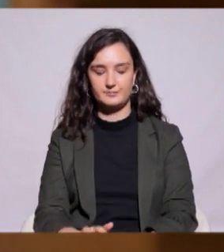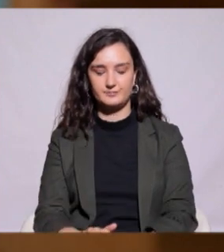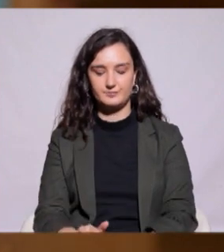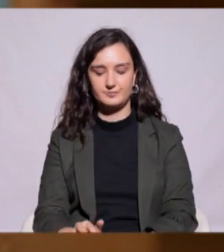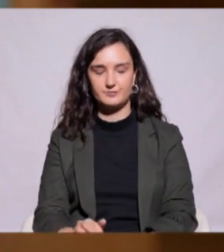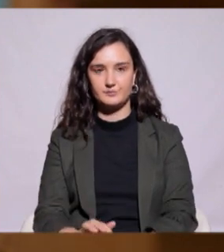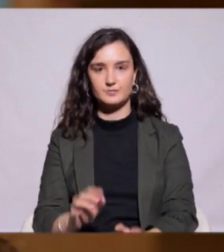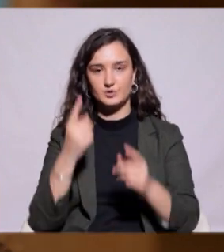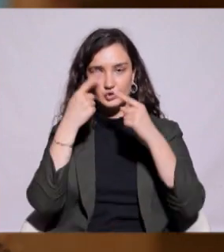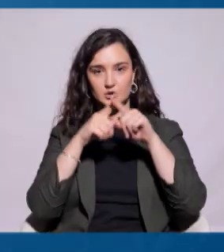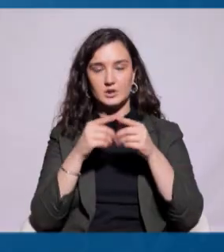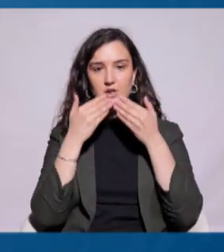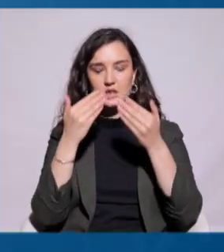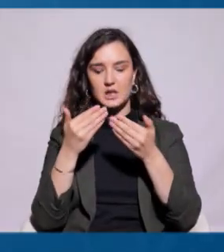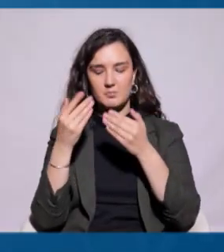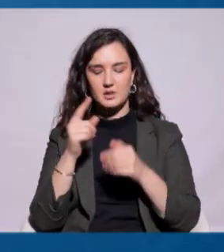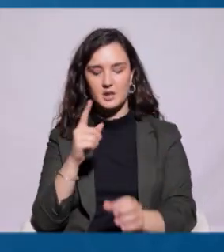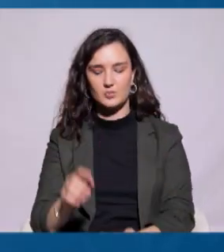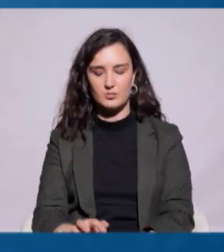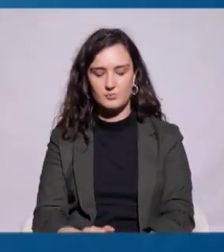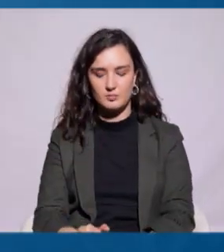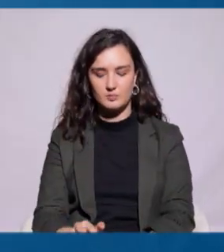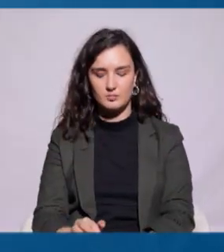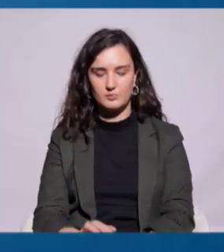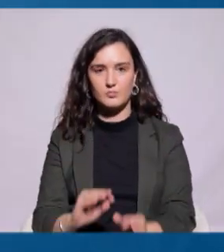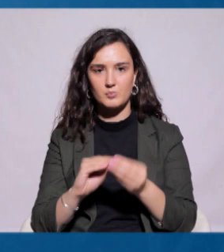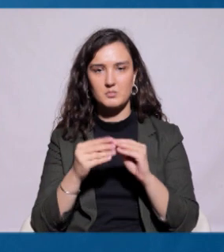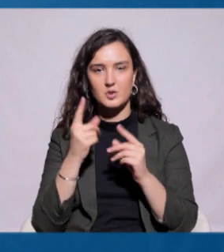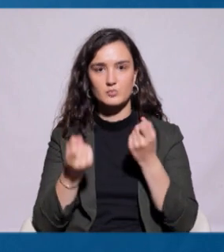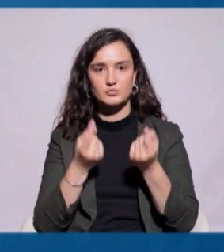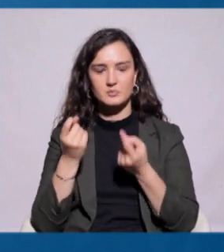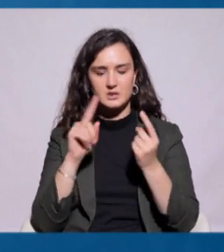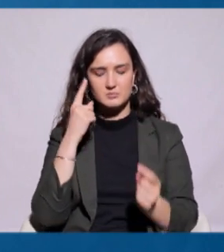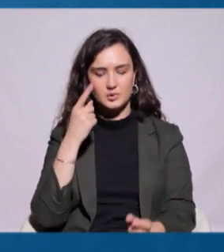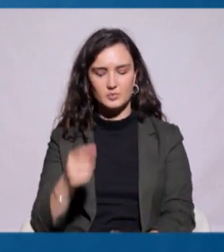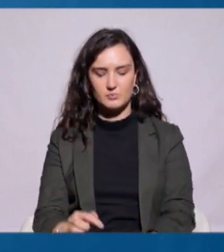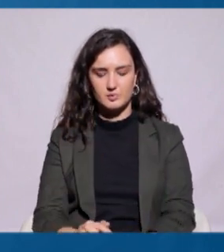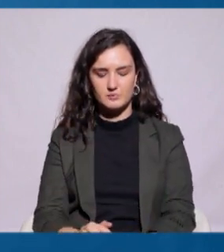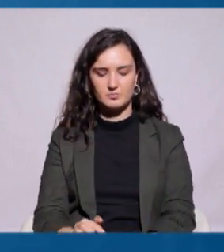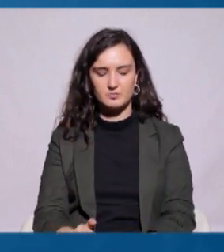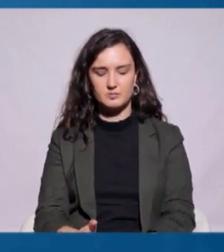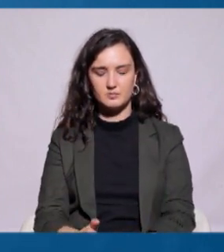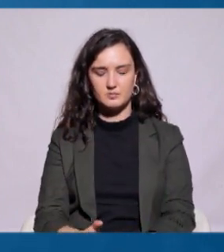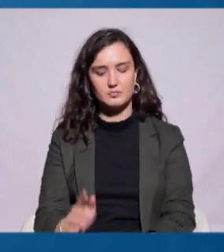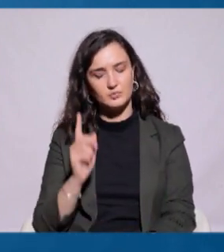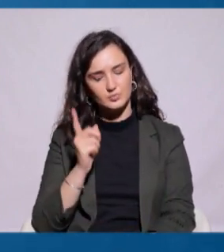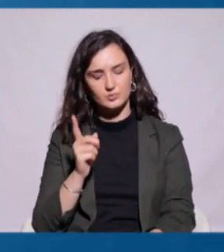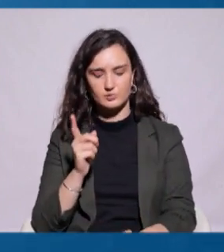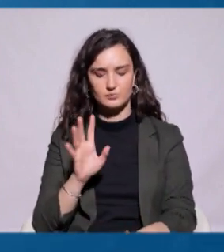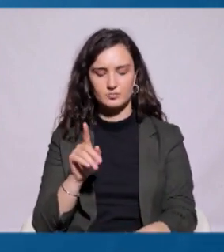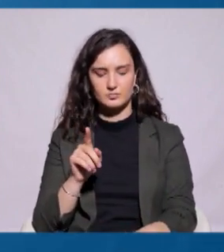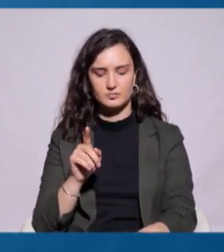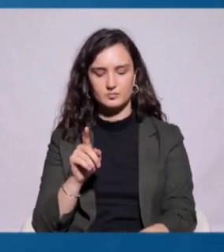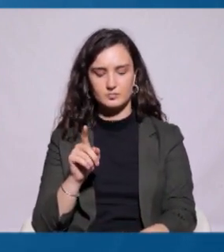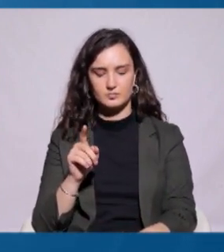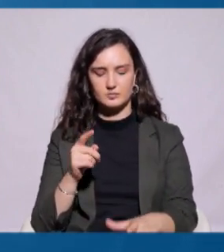Engineers usually ask why a problem appears. What do you think, Mr. Carter? Is this sentence true or false? Well, Miss